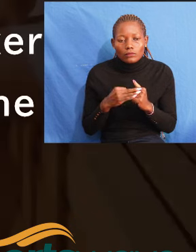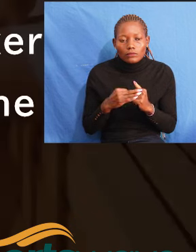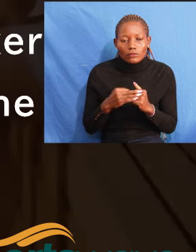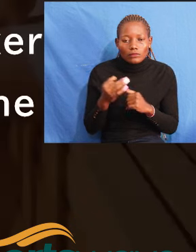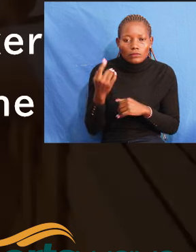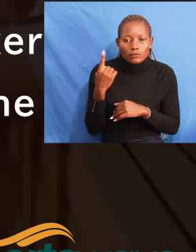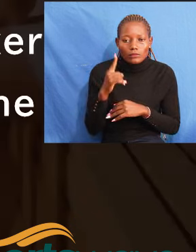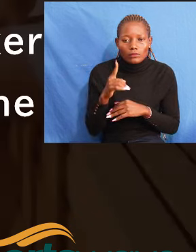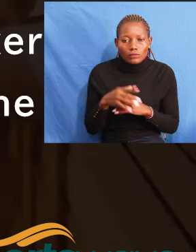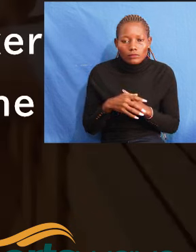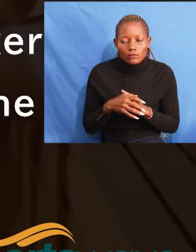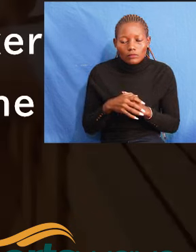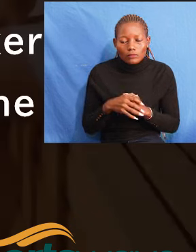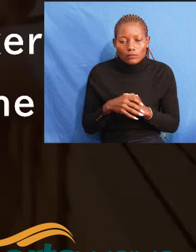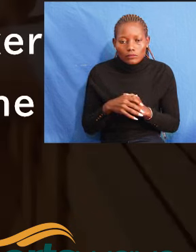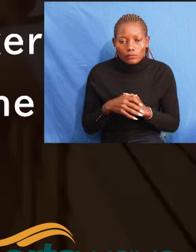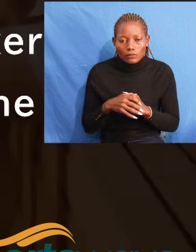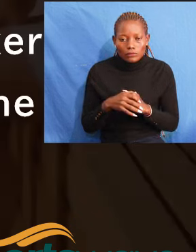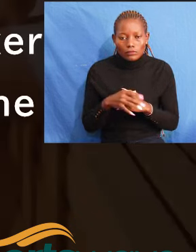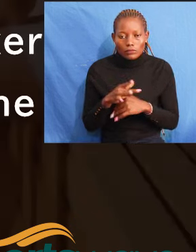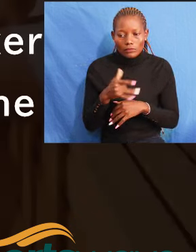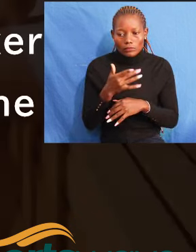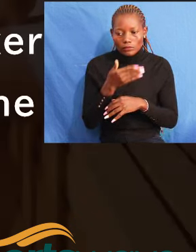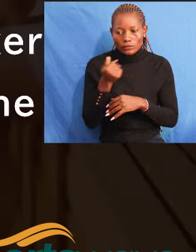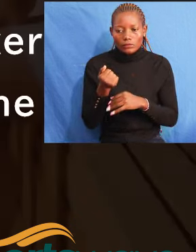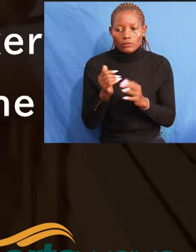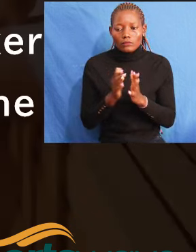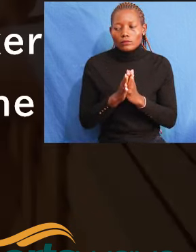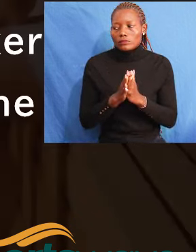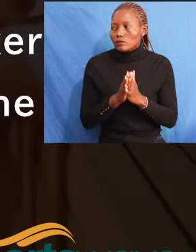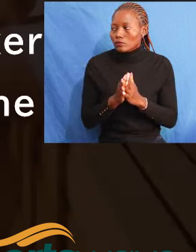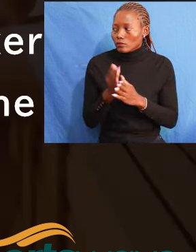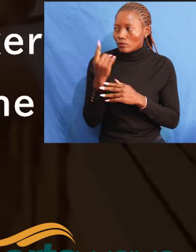heating. And 4 to 5 sets